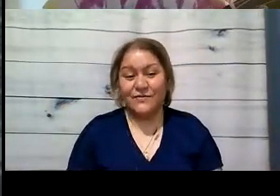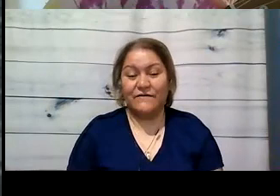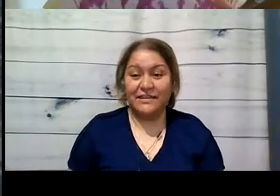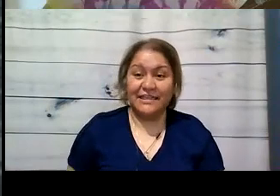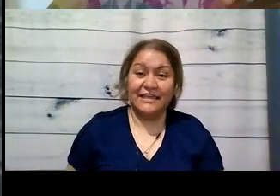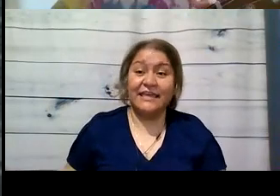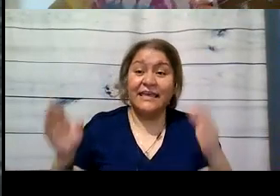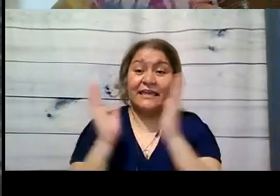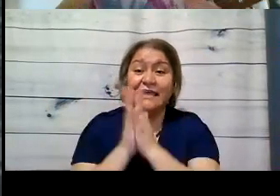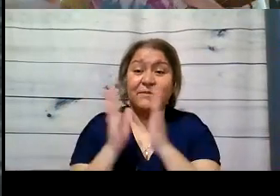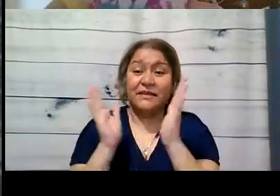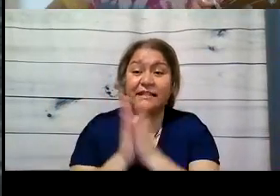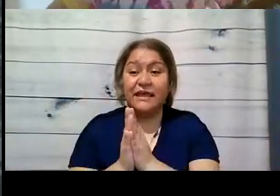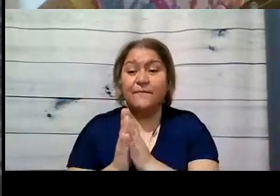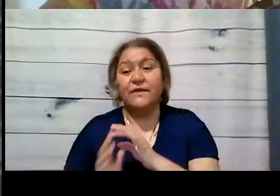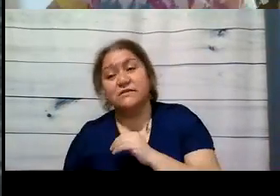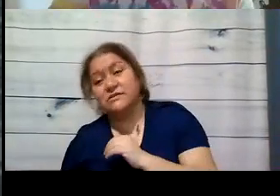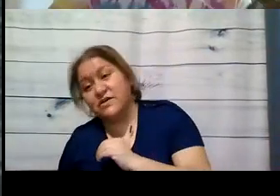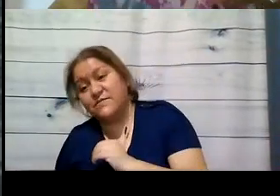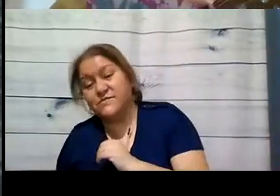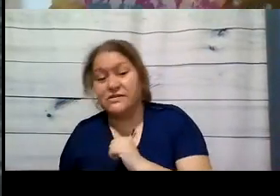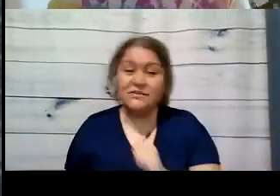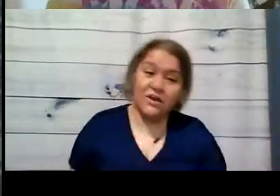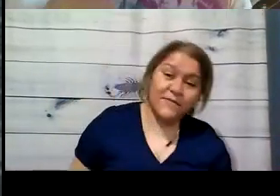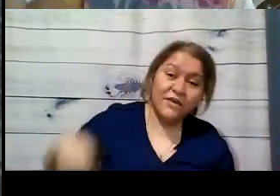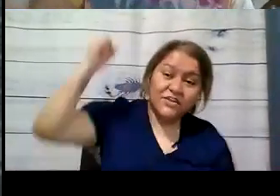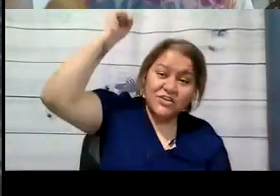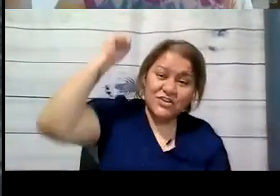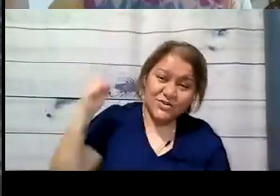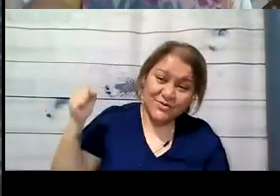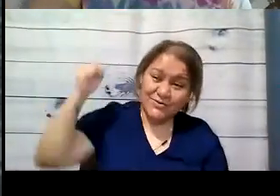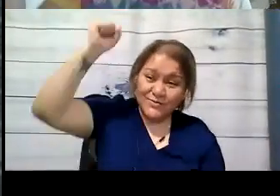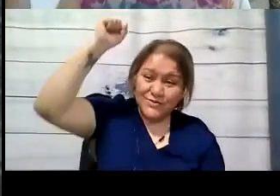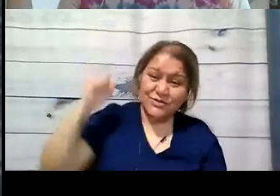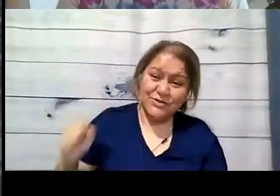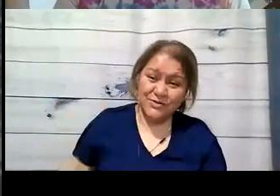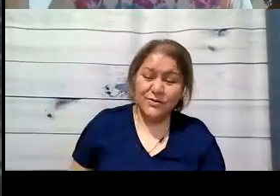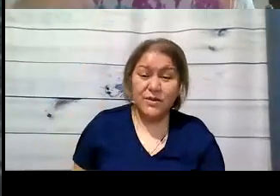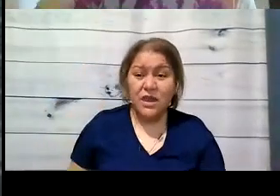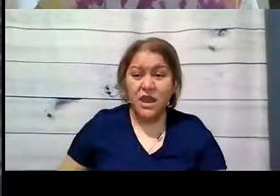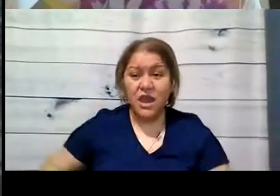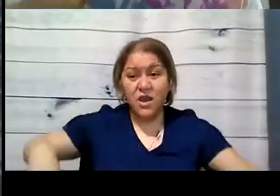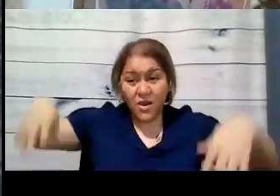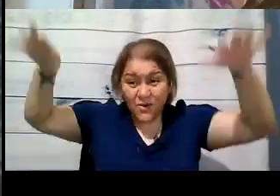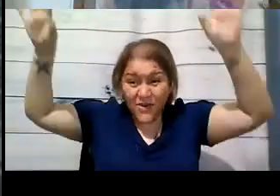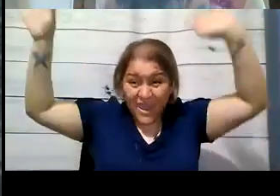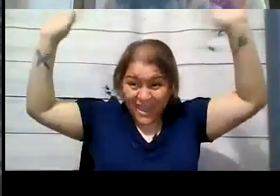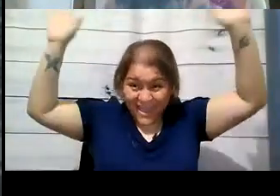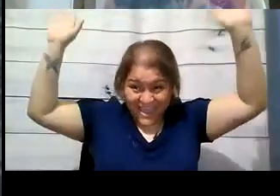do everything. Clap, clap, stomp, stomp. Choo, choo.